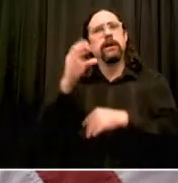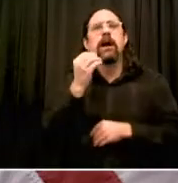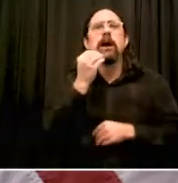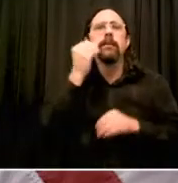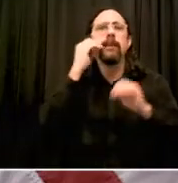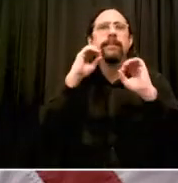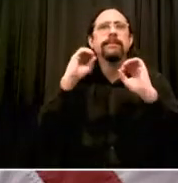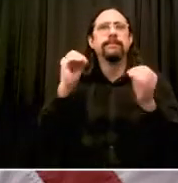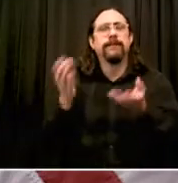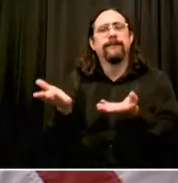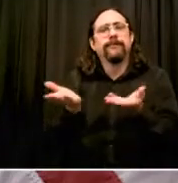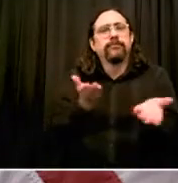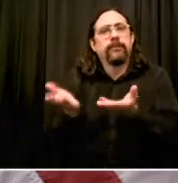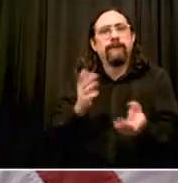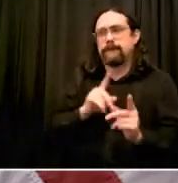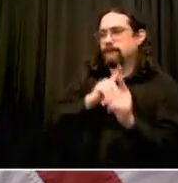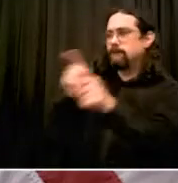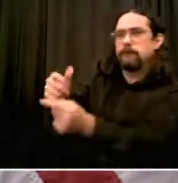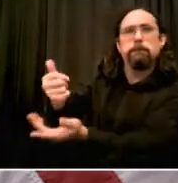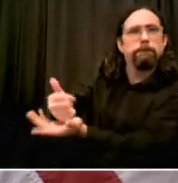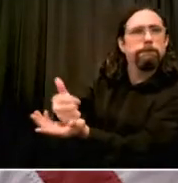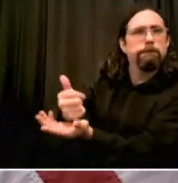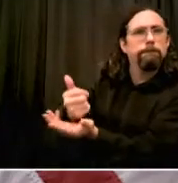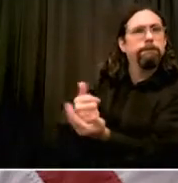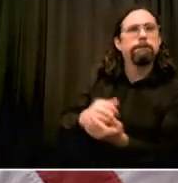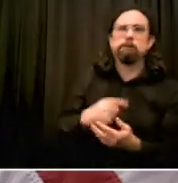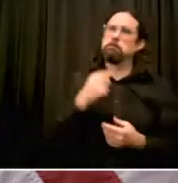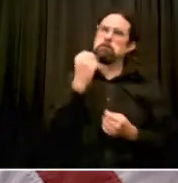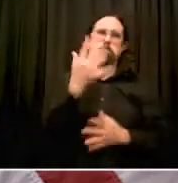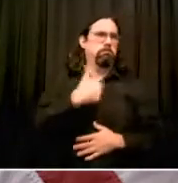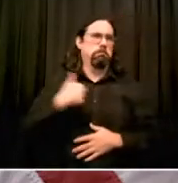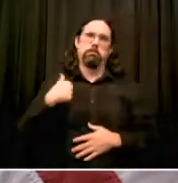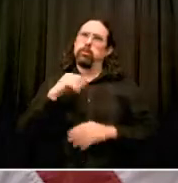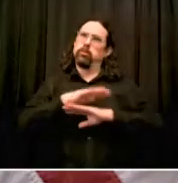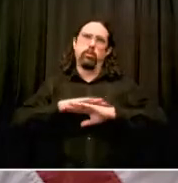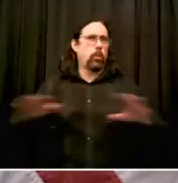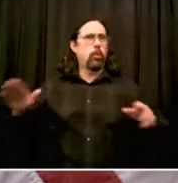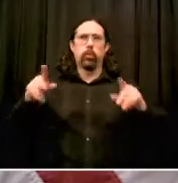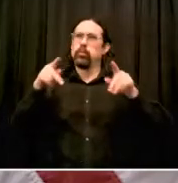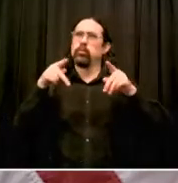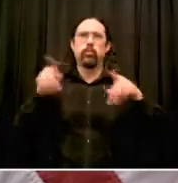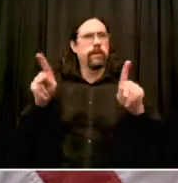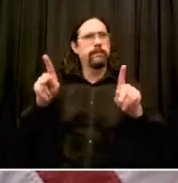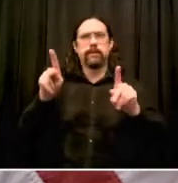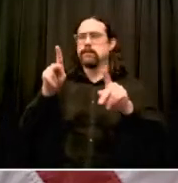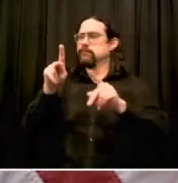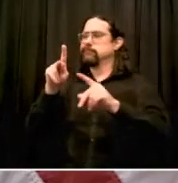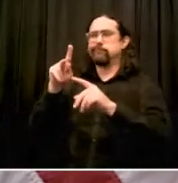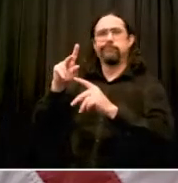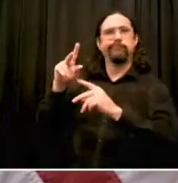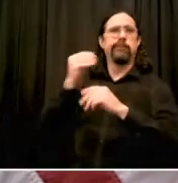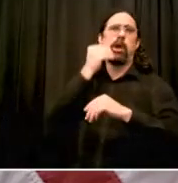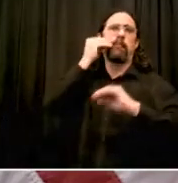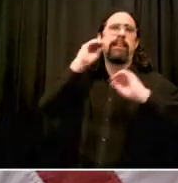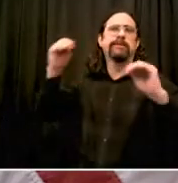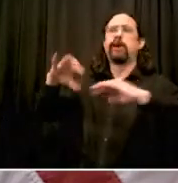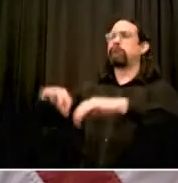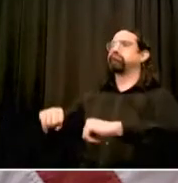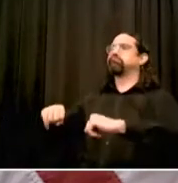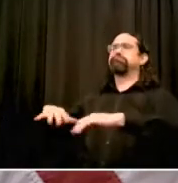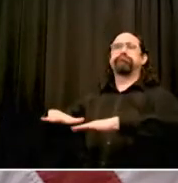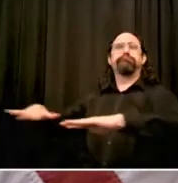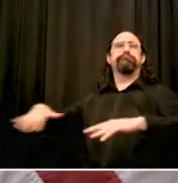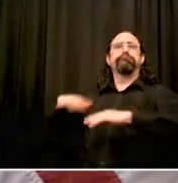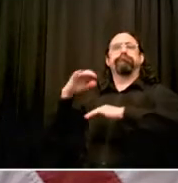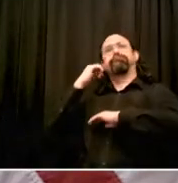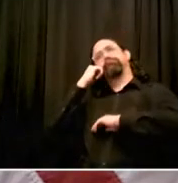Go ahead. Okay, great. Thank you. I will do that. About the pools, great news about the pools. So can you talk